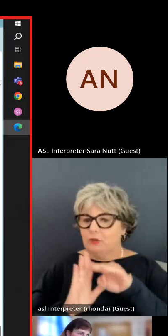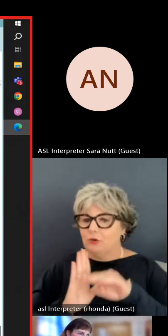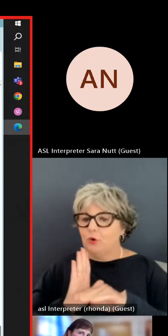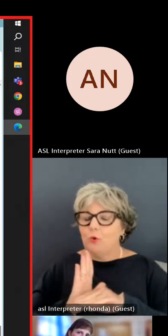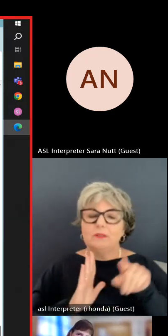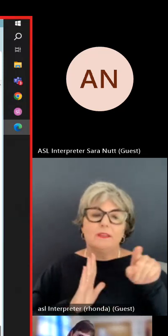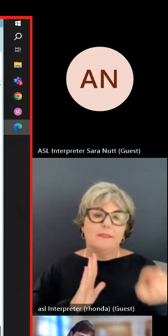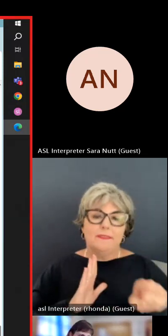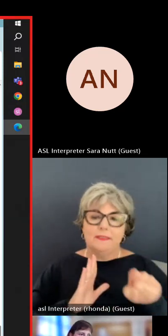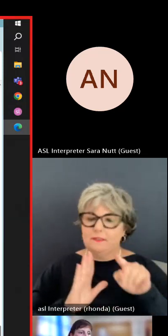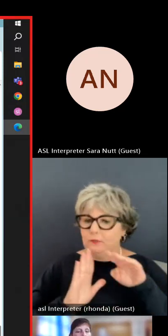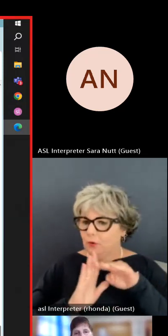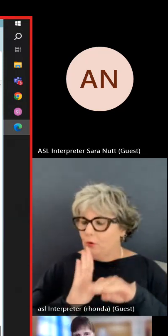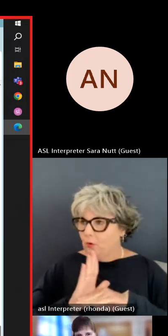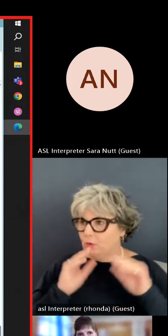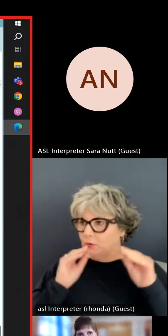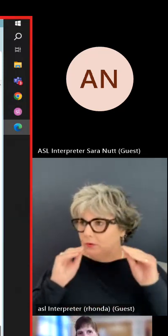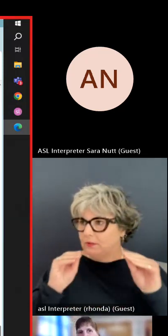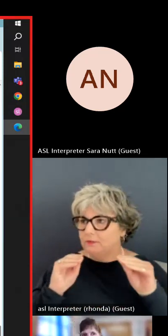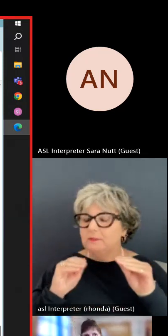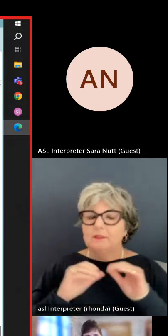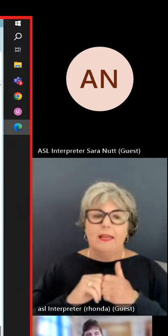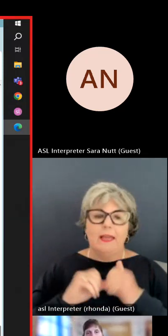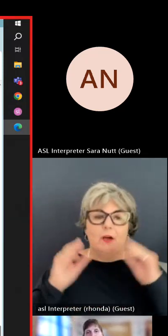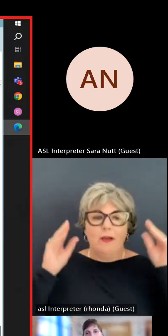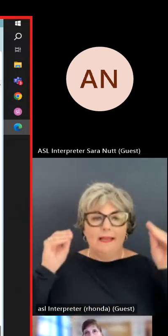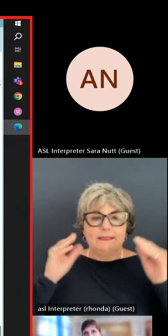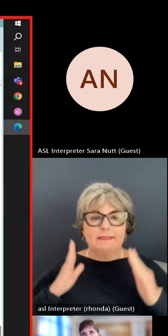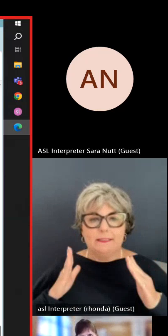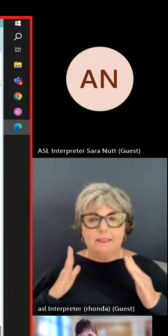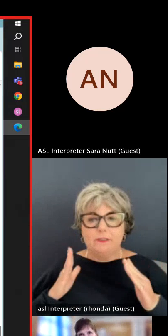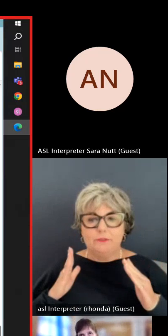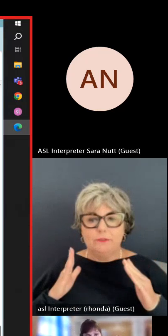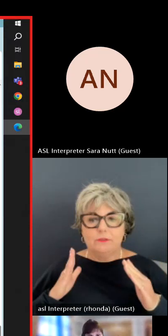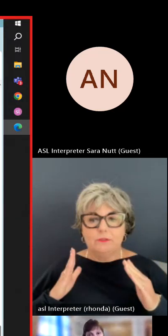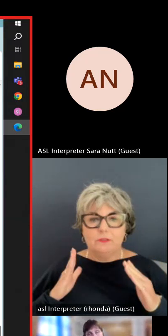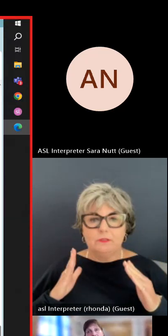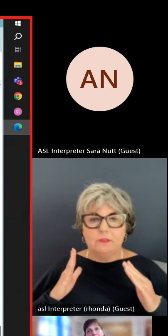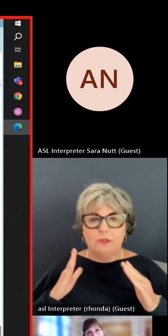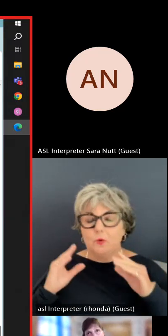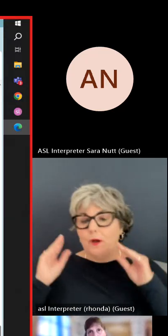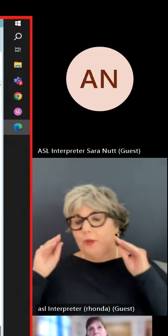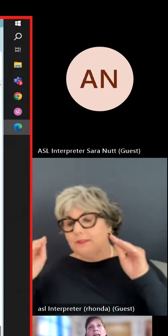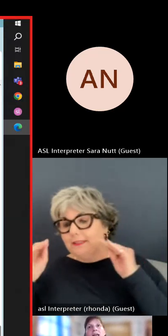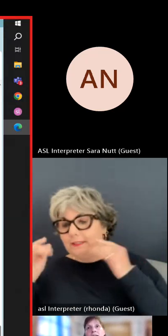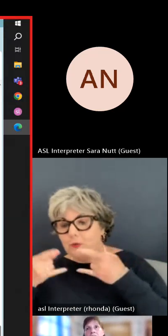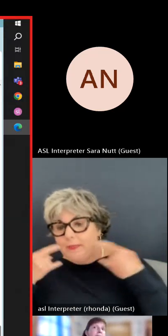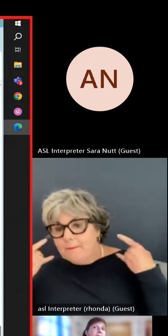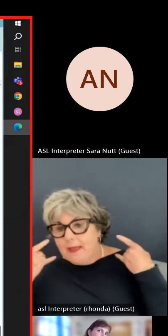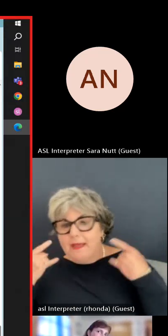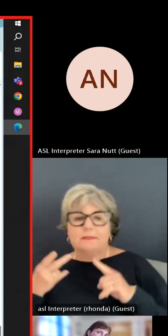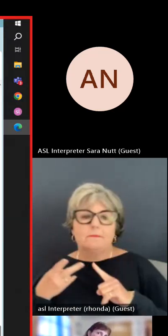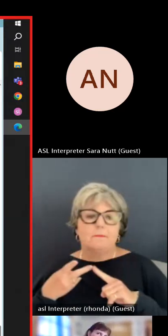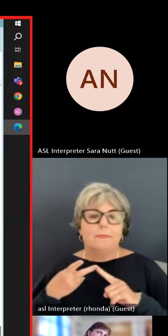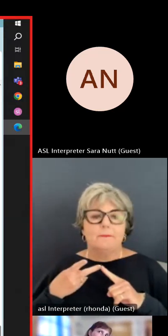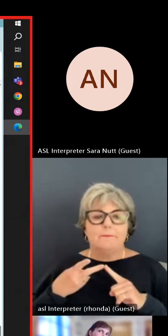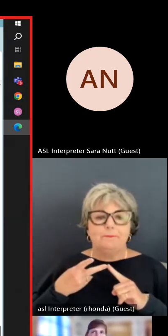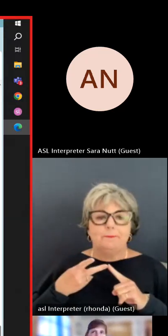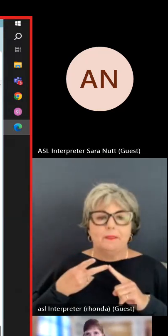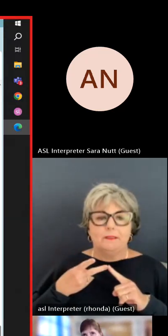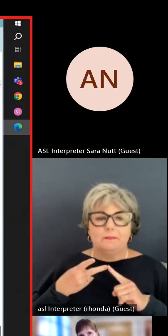was about how, as a teacher, you can save your voice when you're teaching with a mask on. And